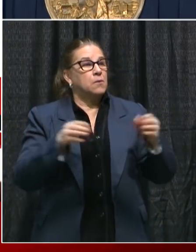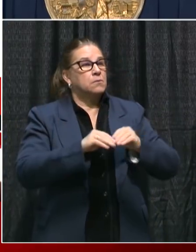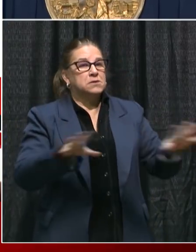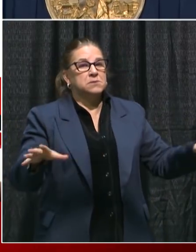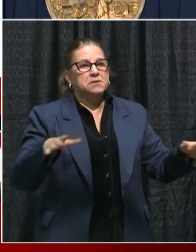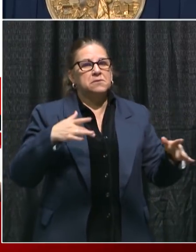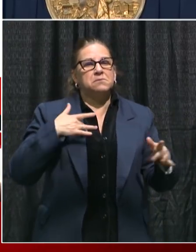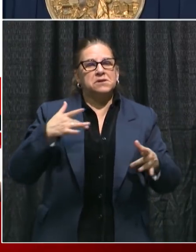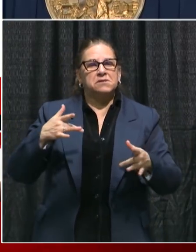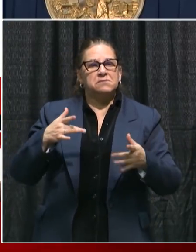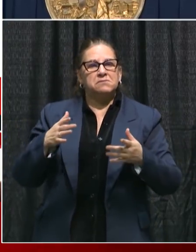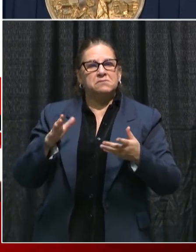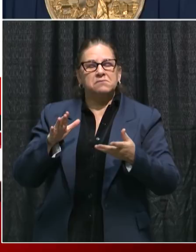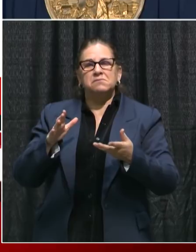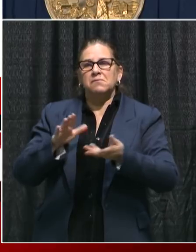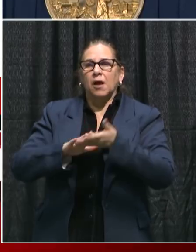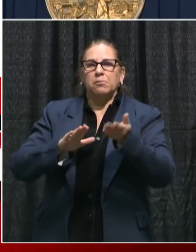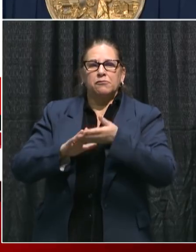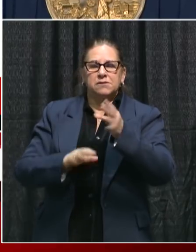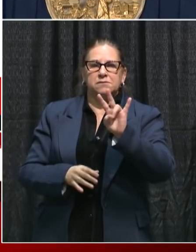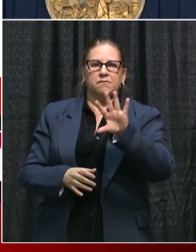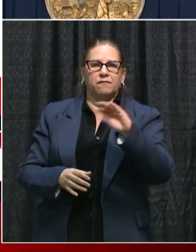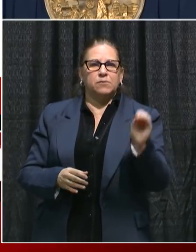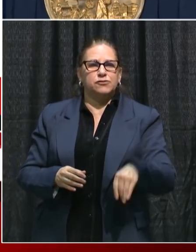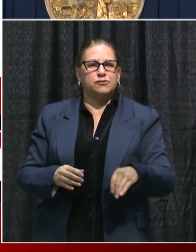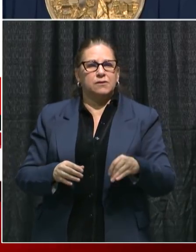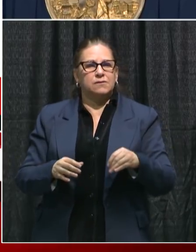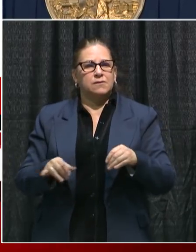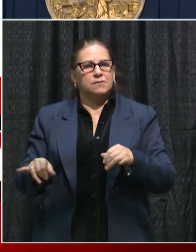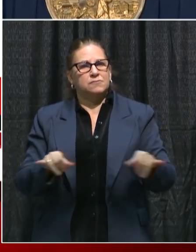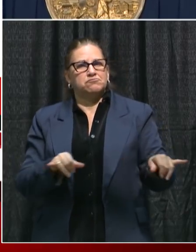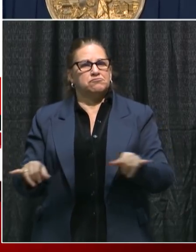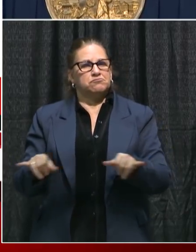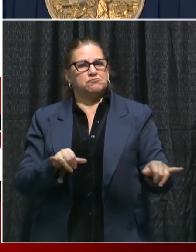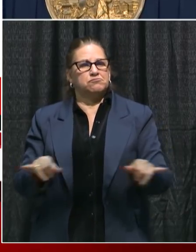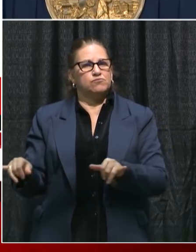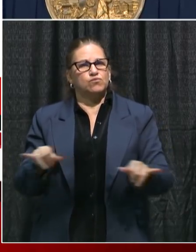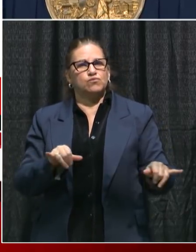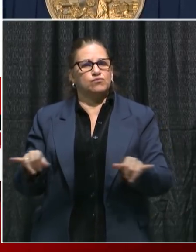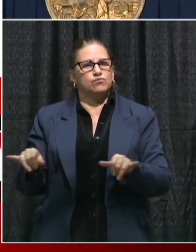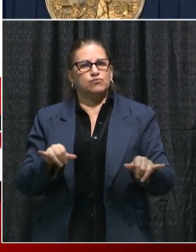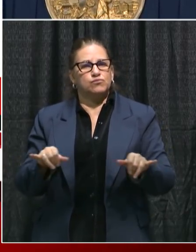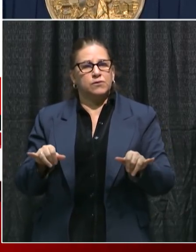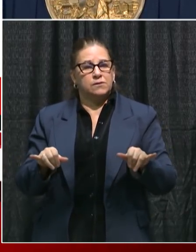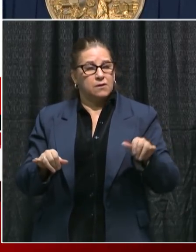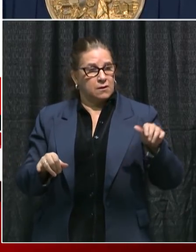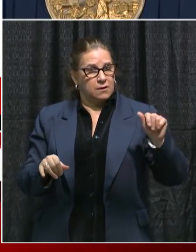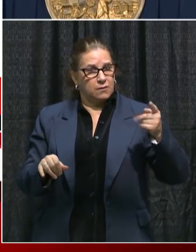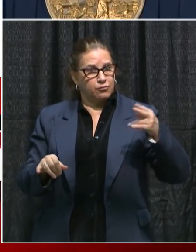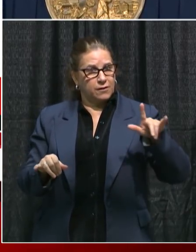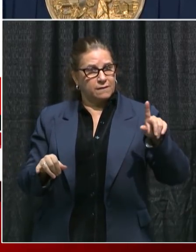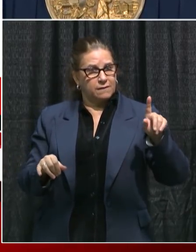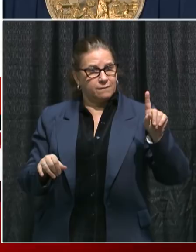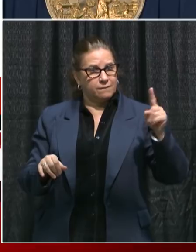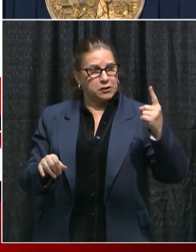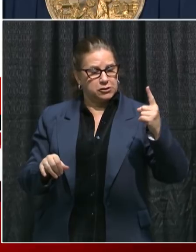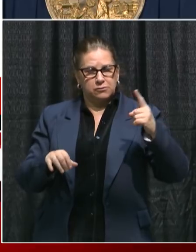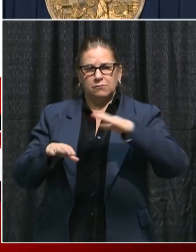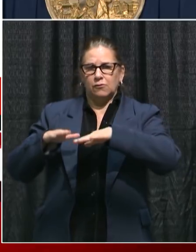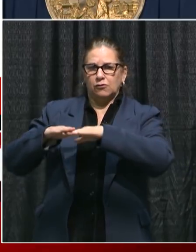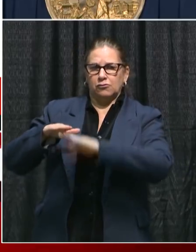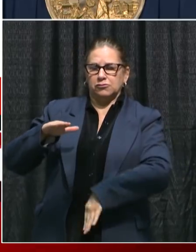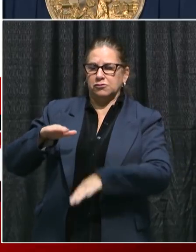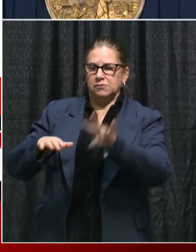capacity. The average utilization since April 1 has been under 70%, indicating that there